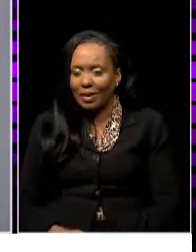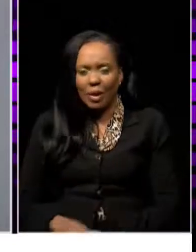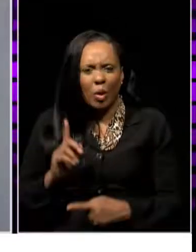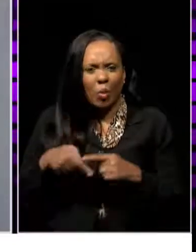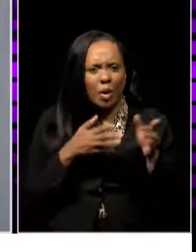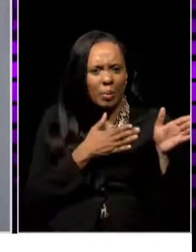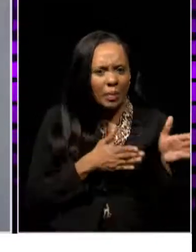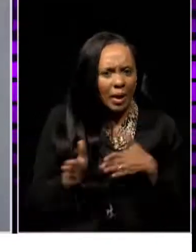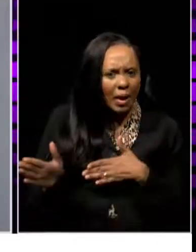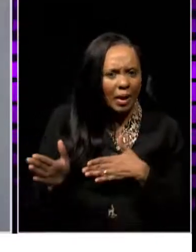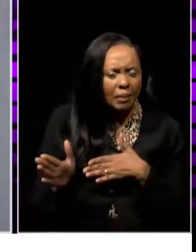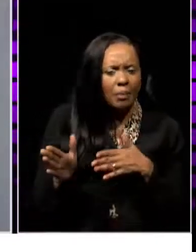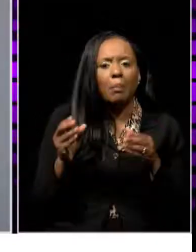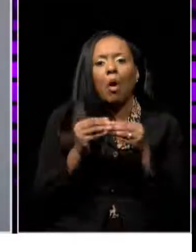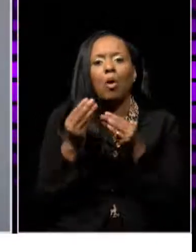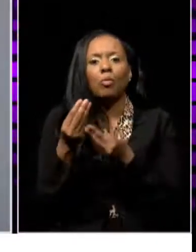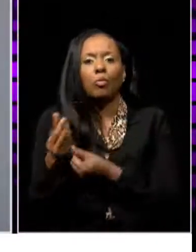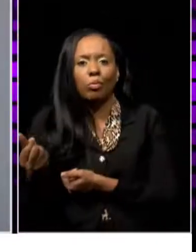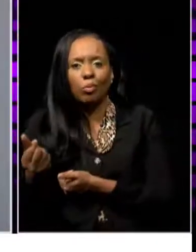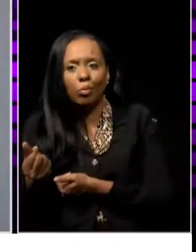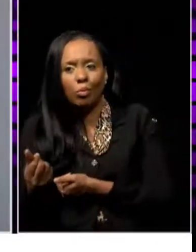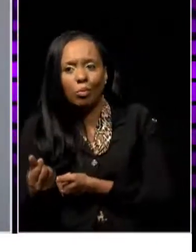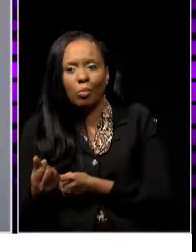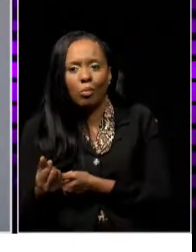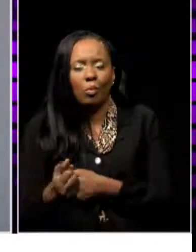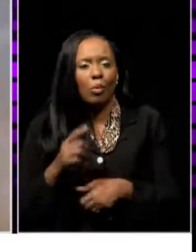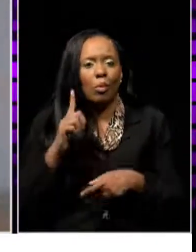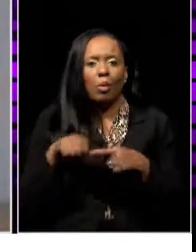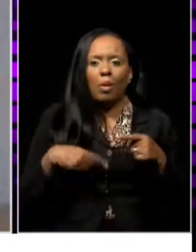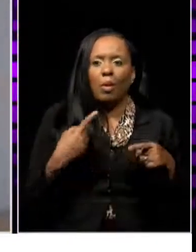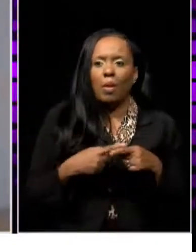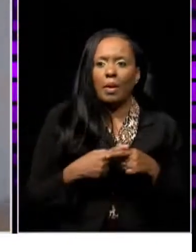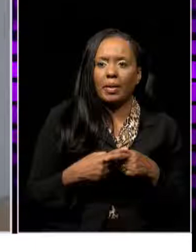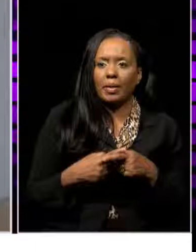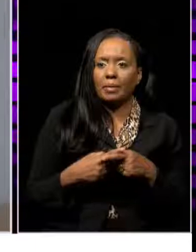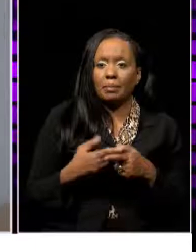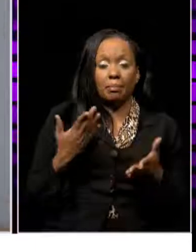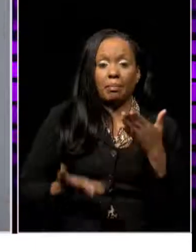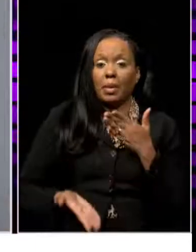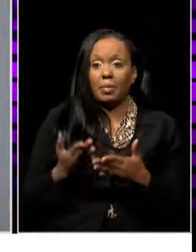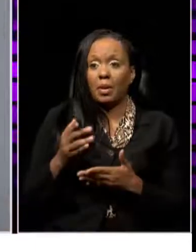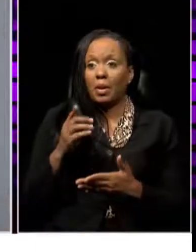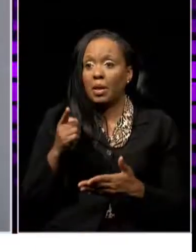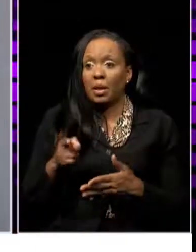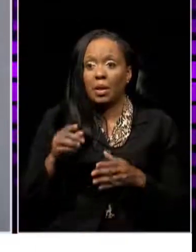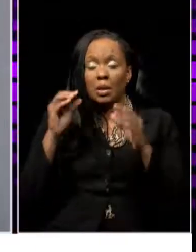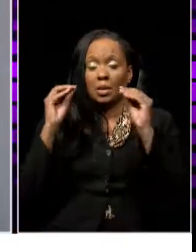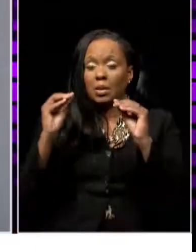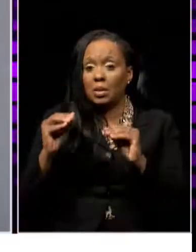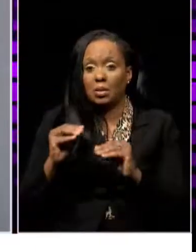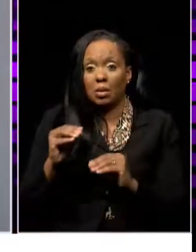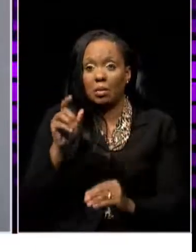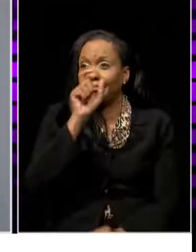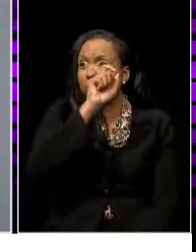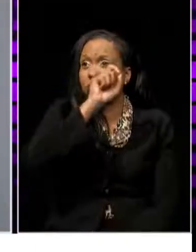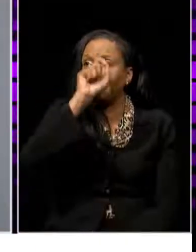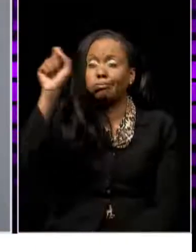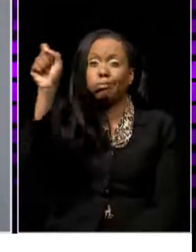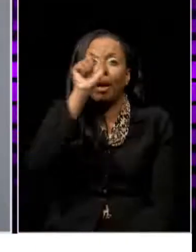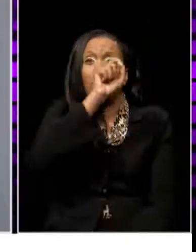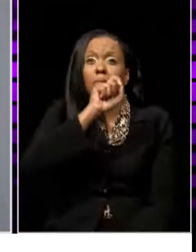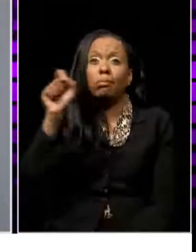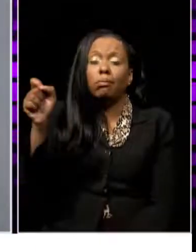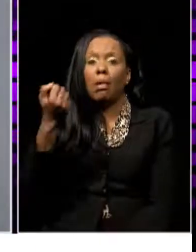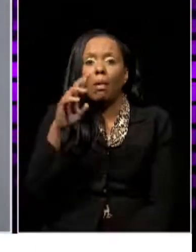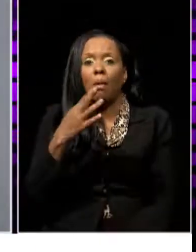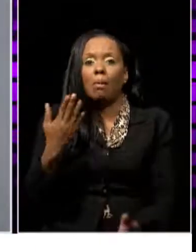more seamless. You come into the classroom, the blended classroom, you may still teach on the blackboard. You may still teach with your projector.